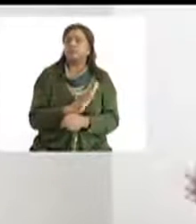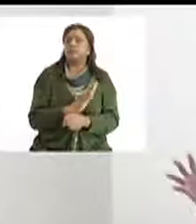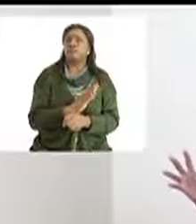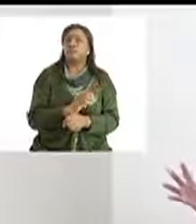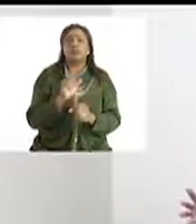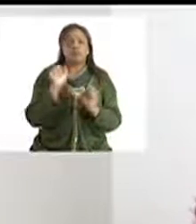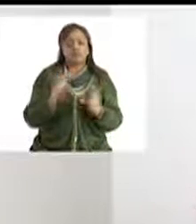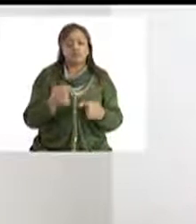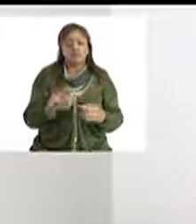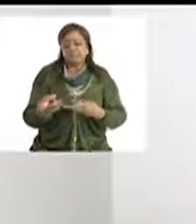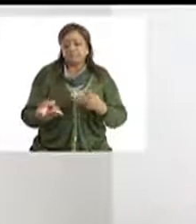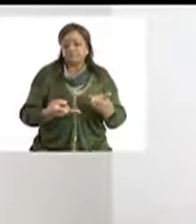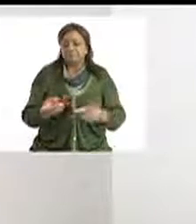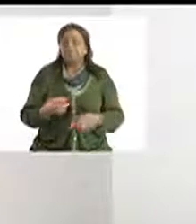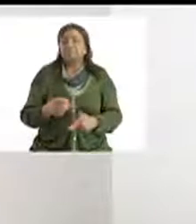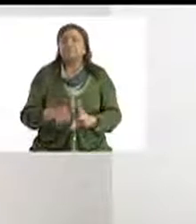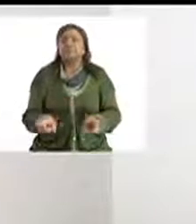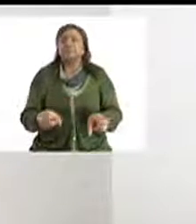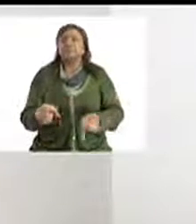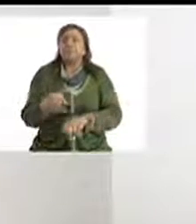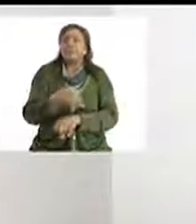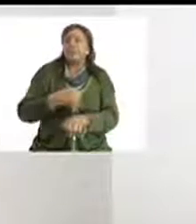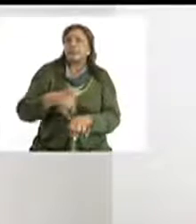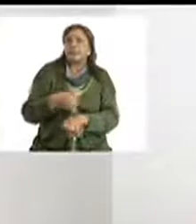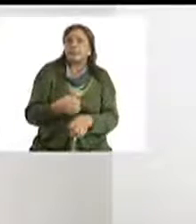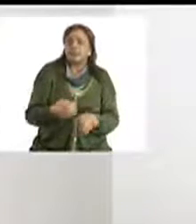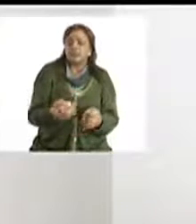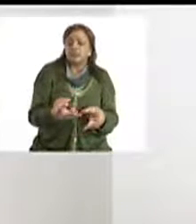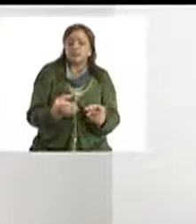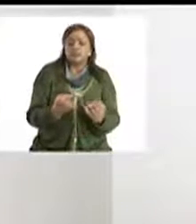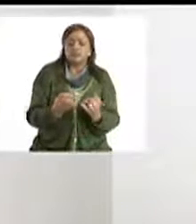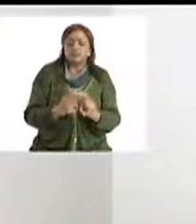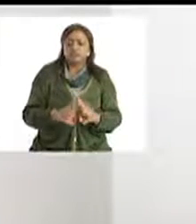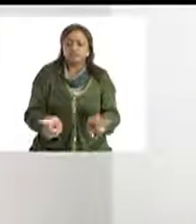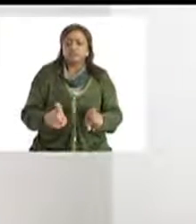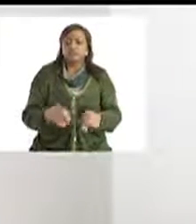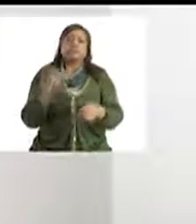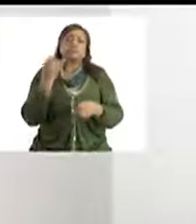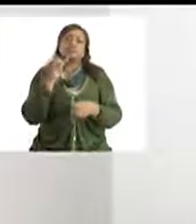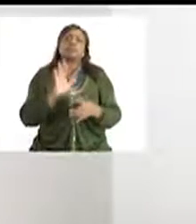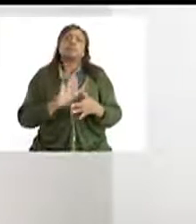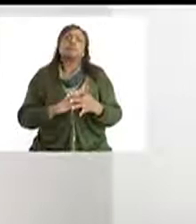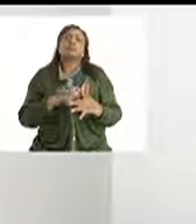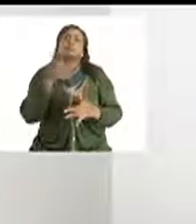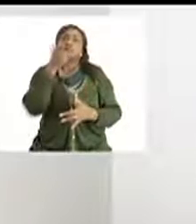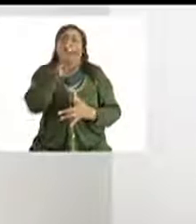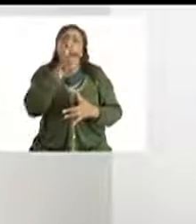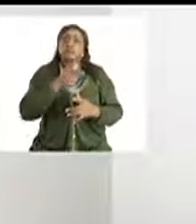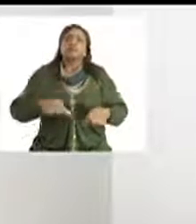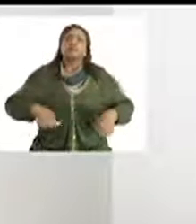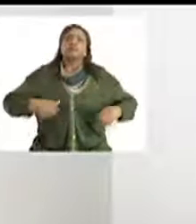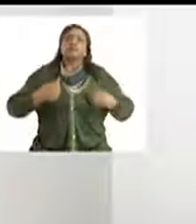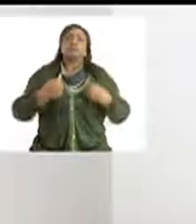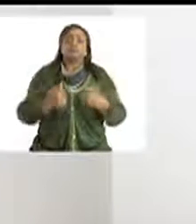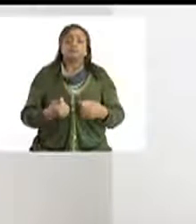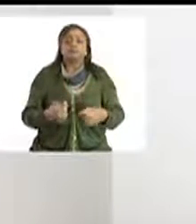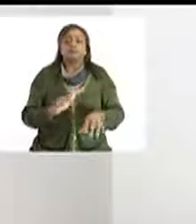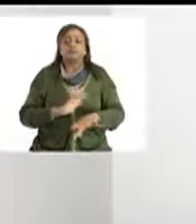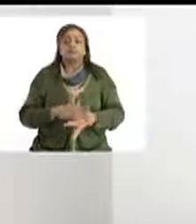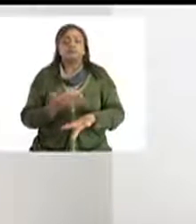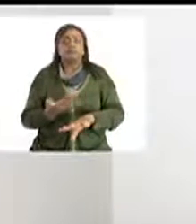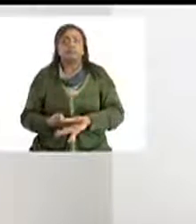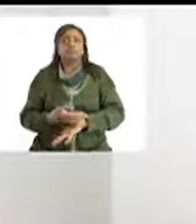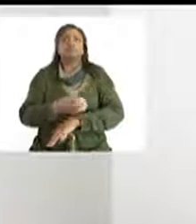visit different places that can offer you with good quality information. These places, we call them the sources of